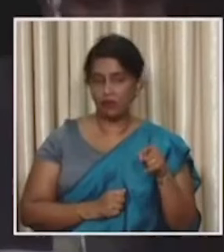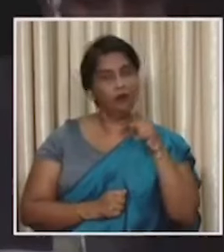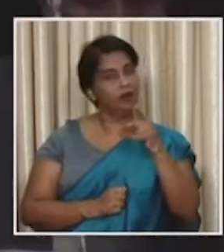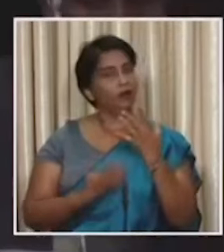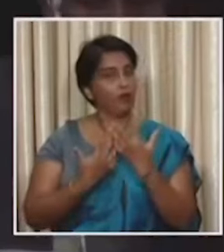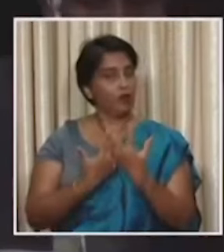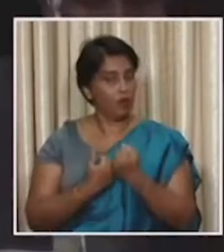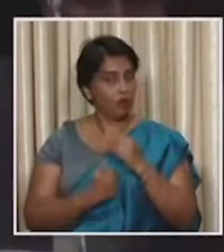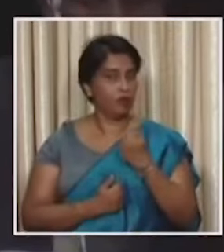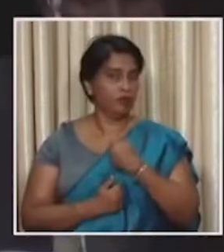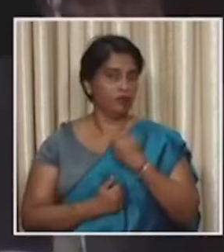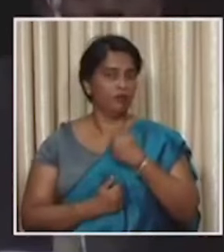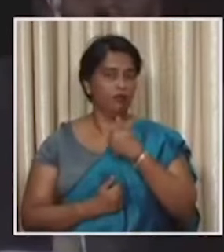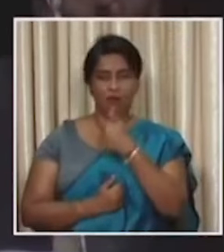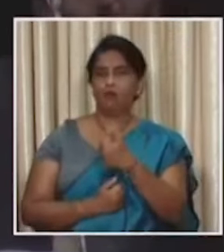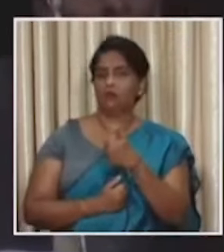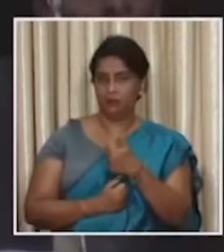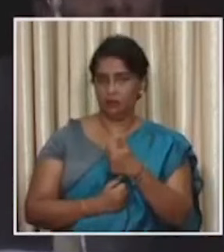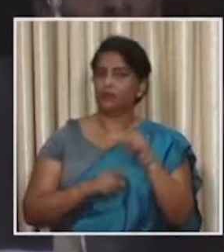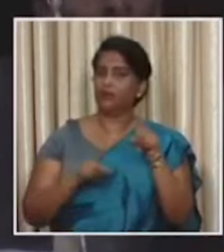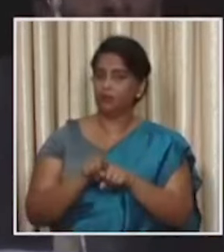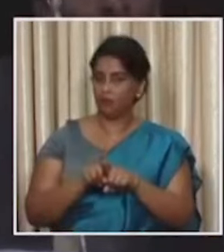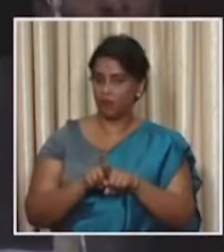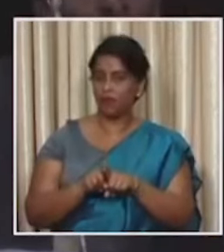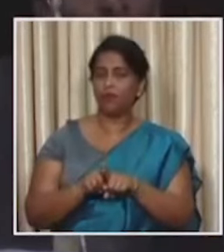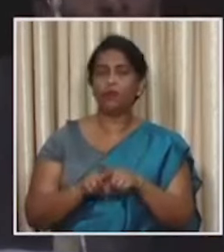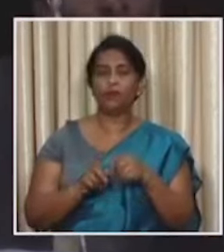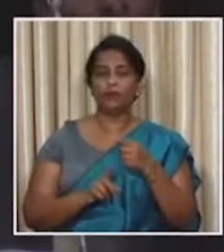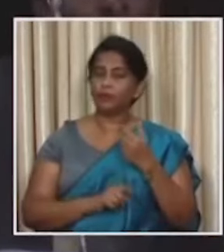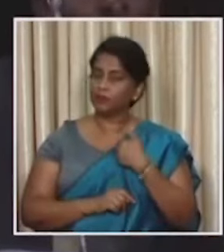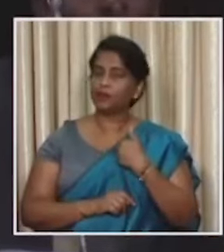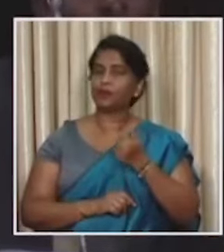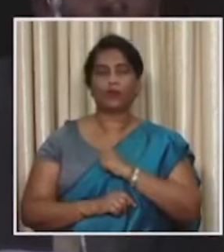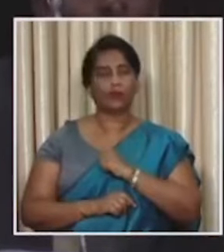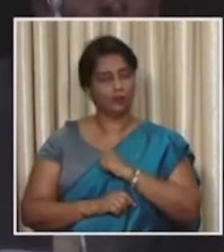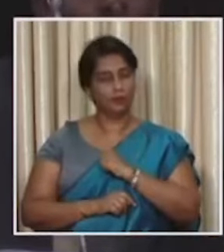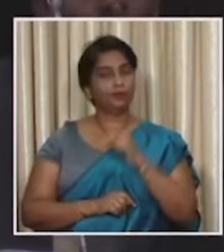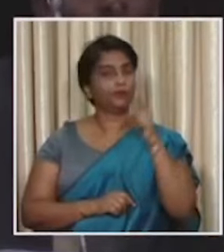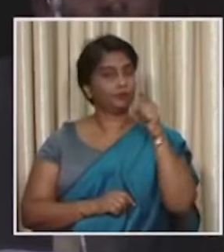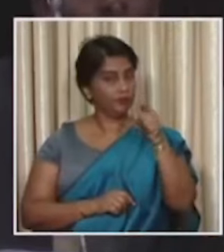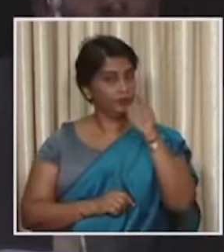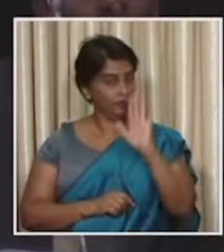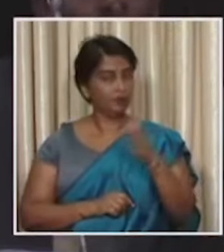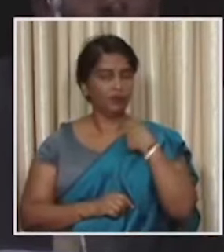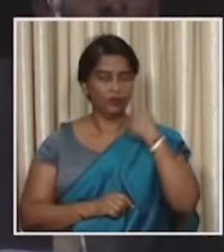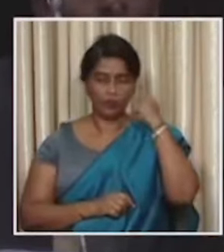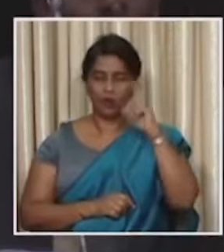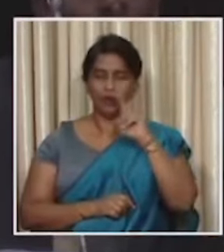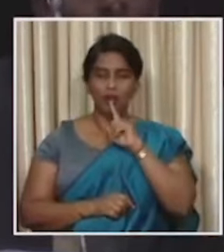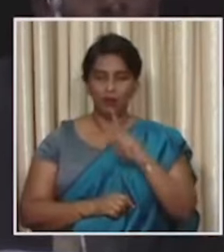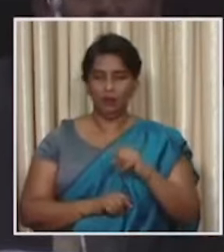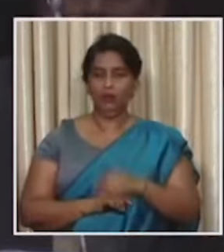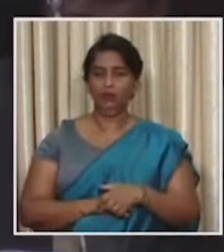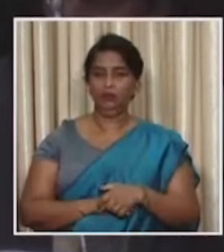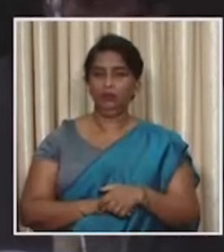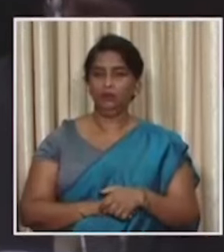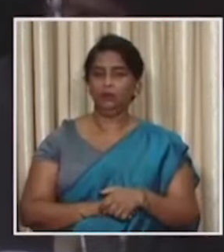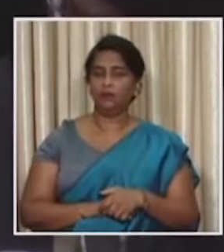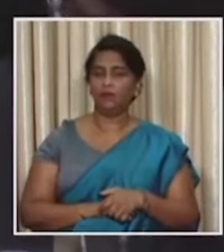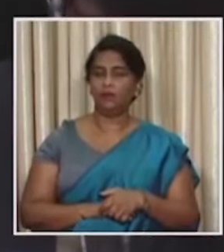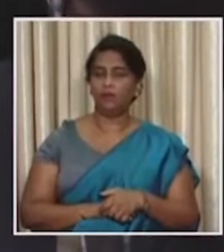I would also like to remind members of this House that I think it is the NPP party in the